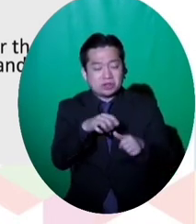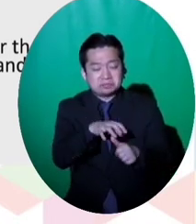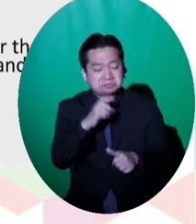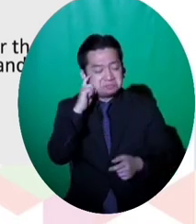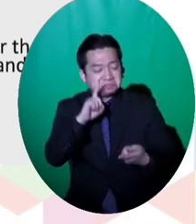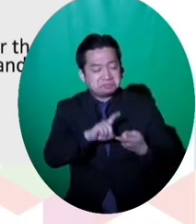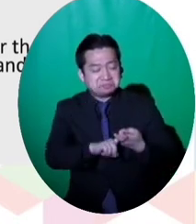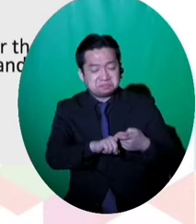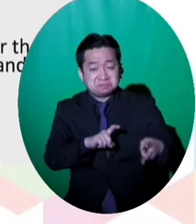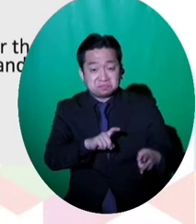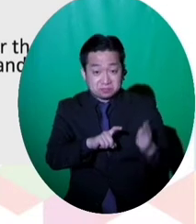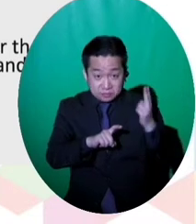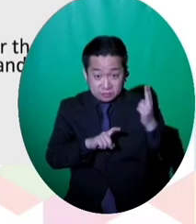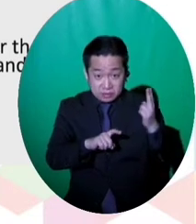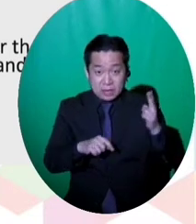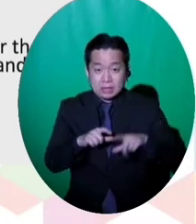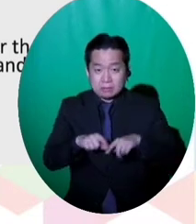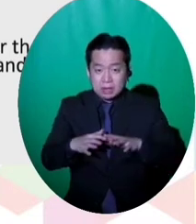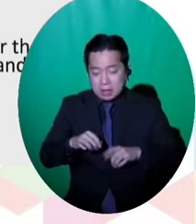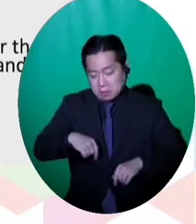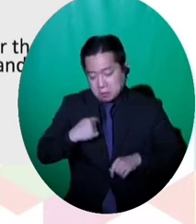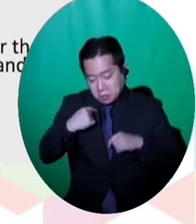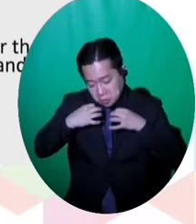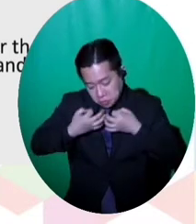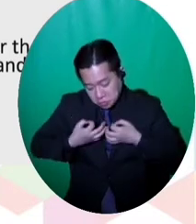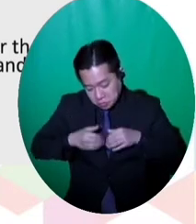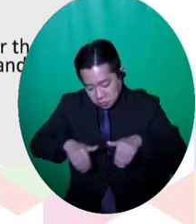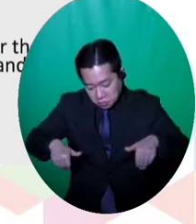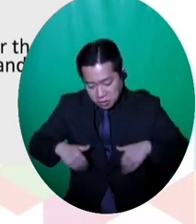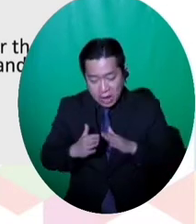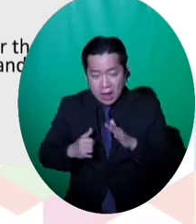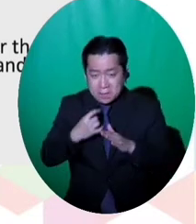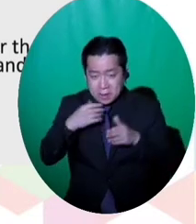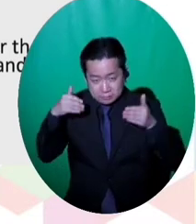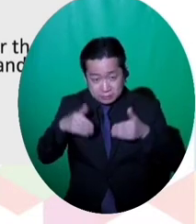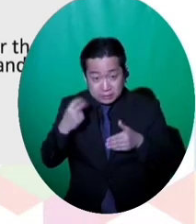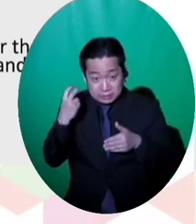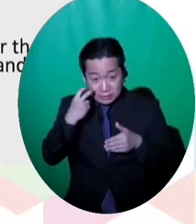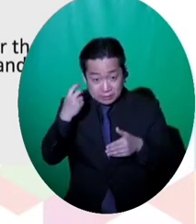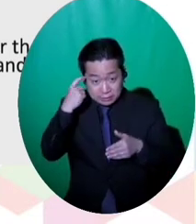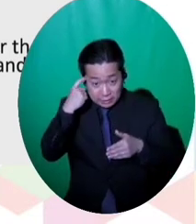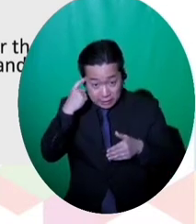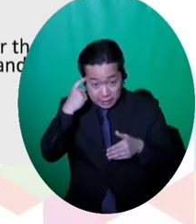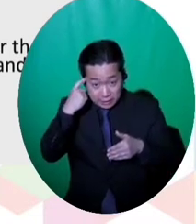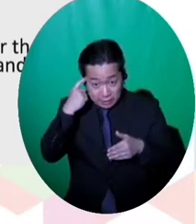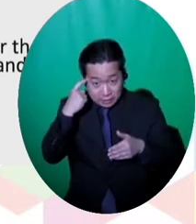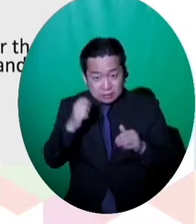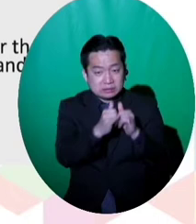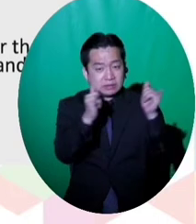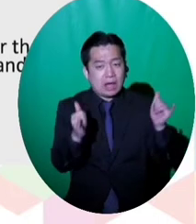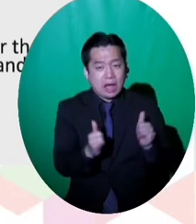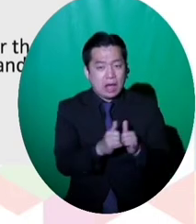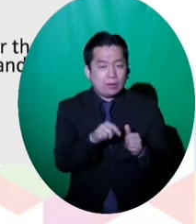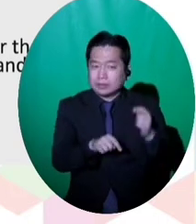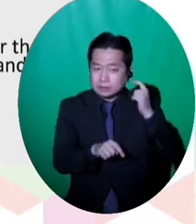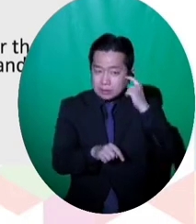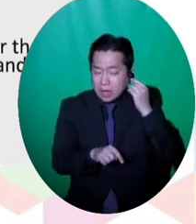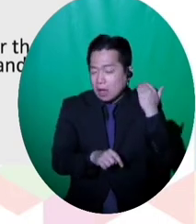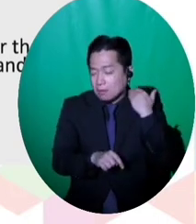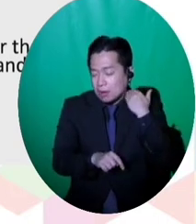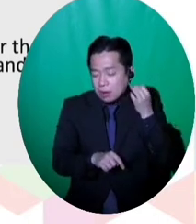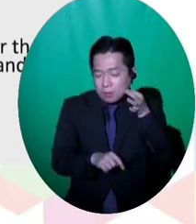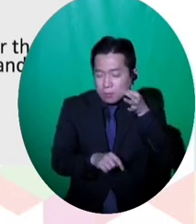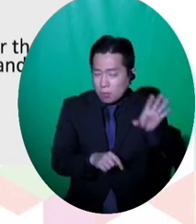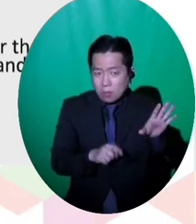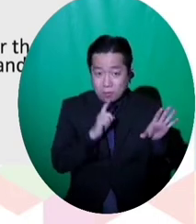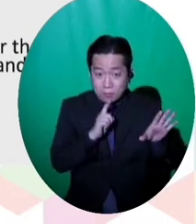increasingly precarious economic position. If you're only thinking about your own economic position, you see everyone else